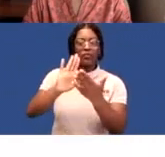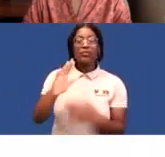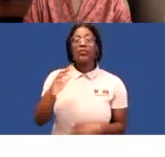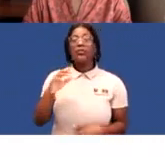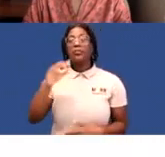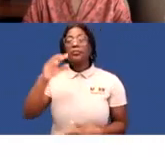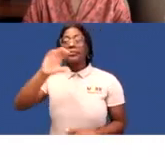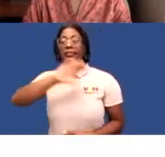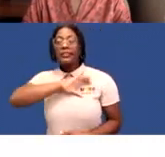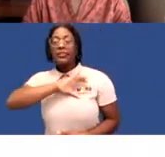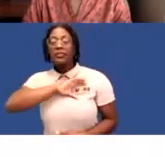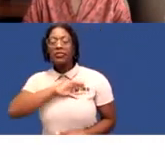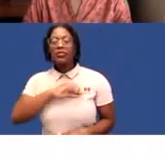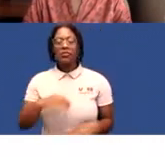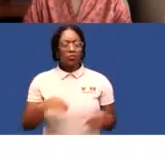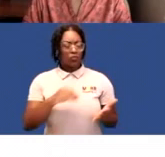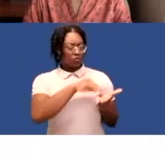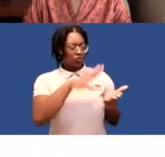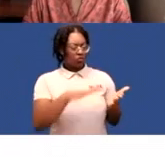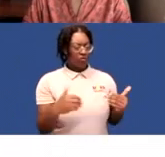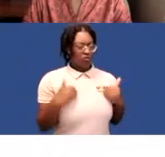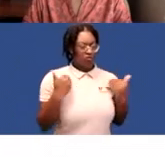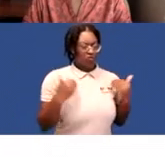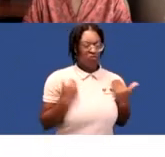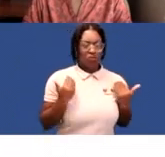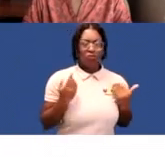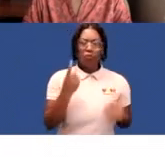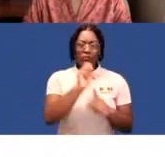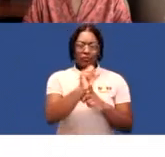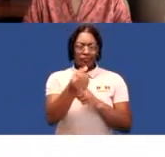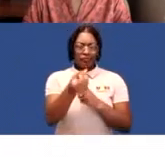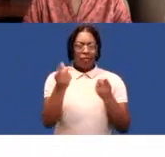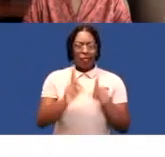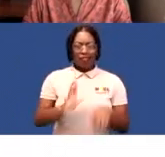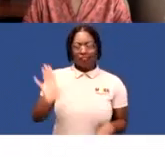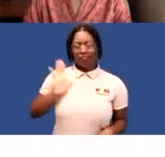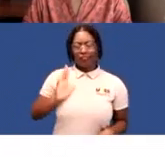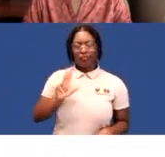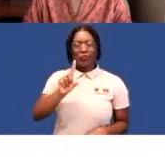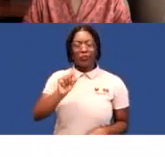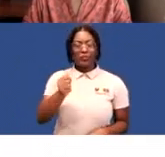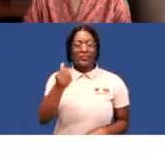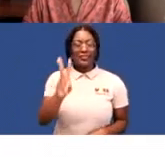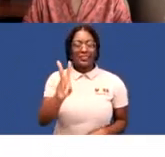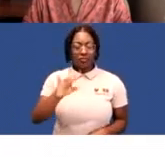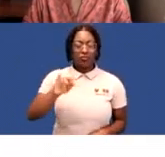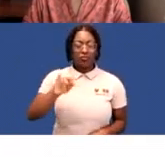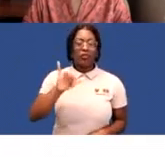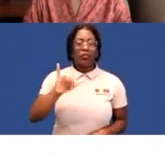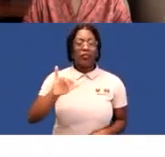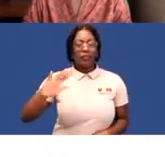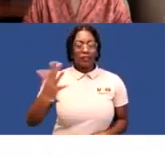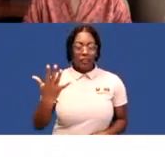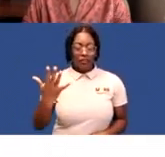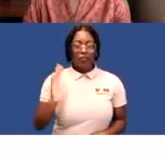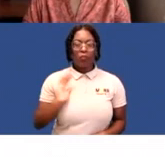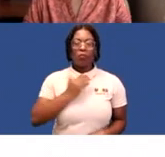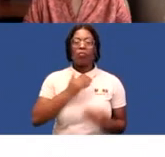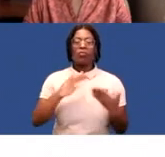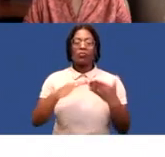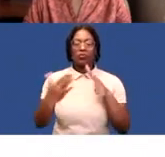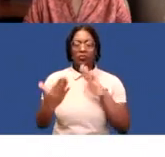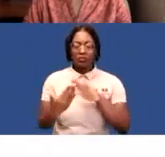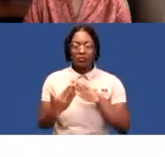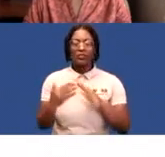that transpired on July 5, 2016 in our community of Maplewood, South Orange,